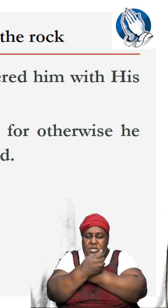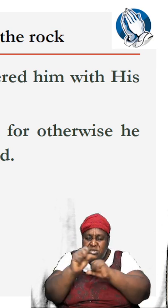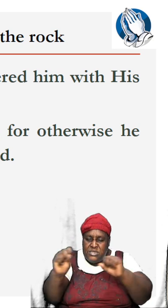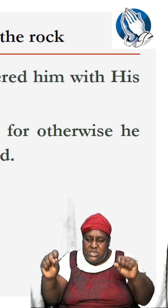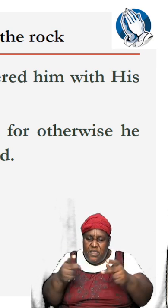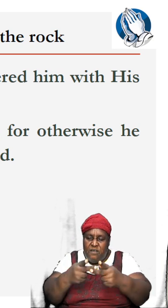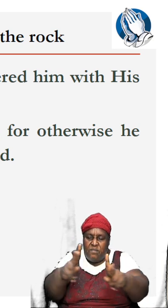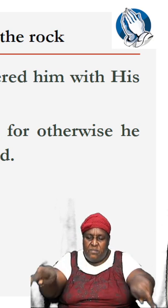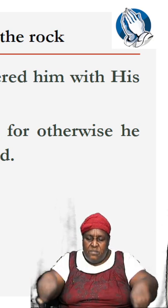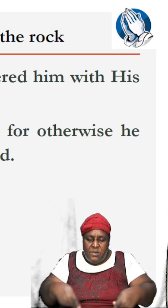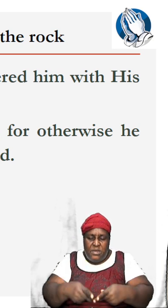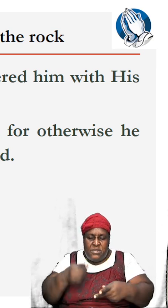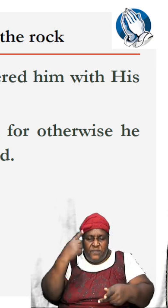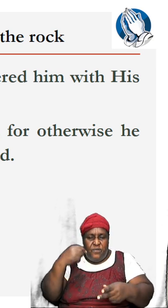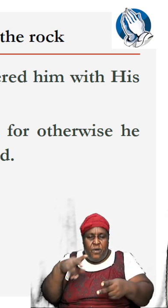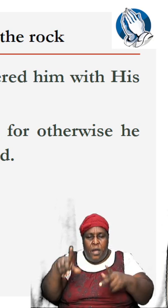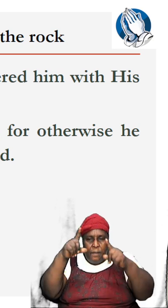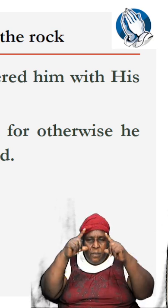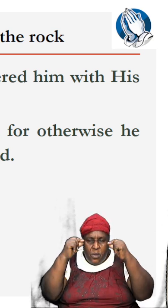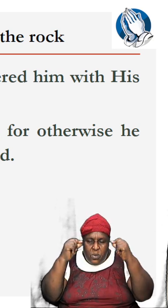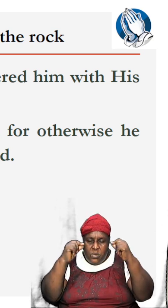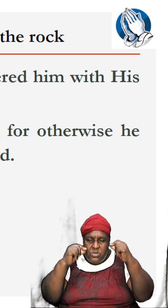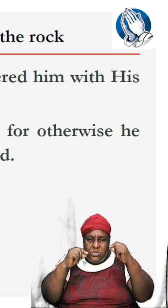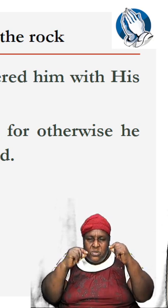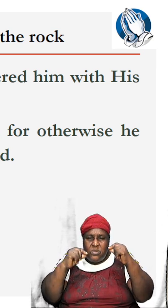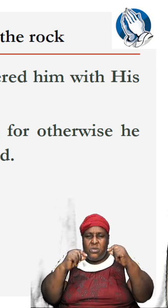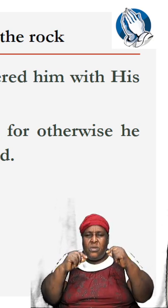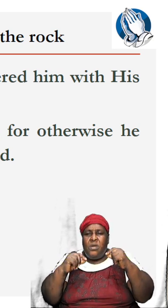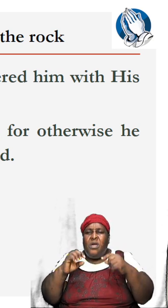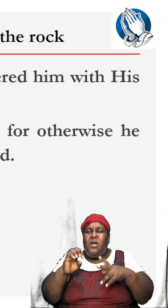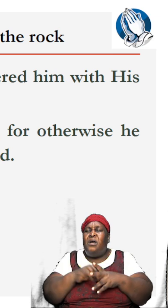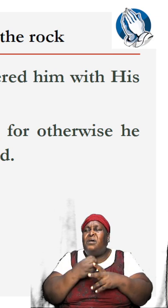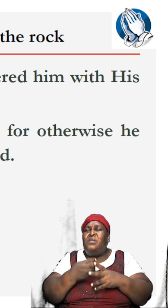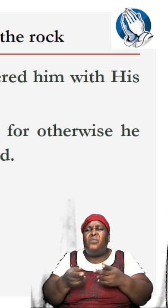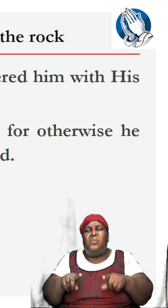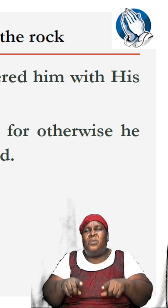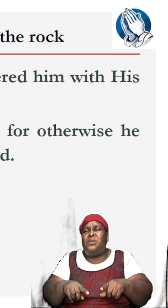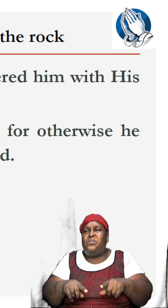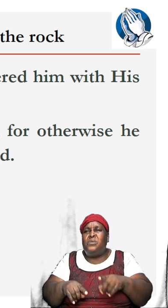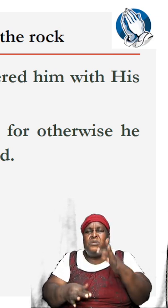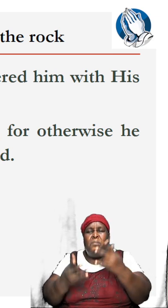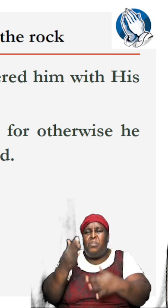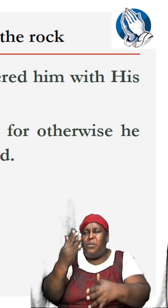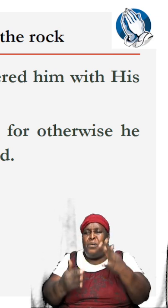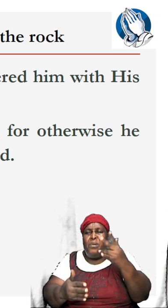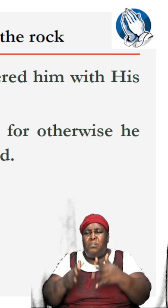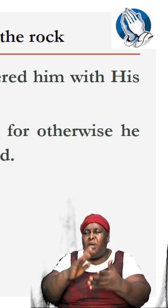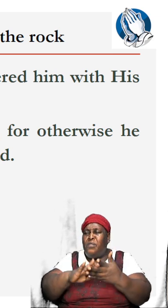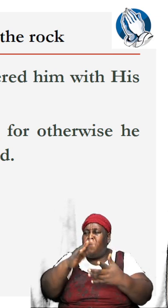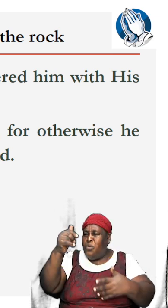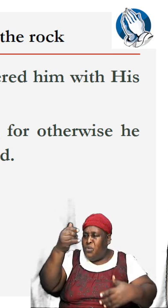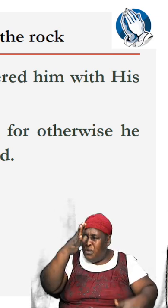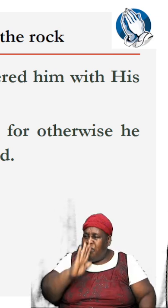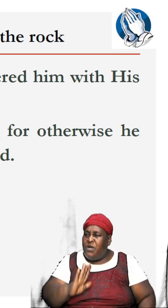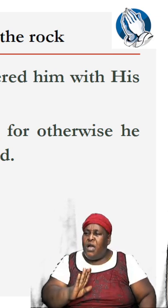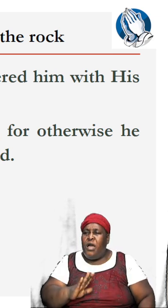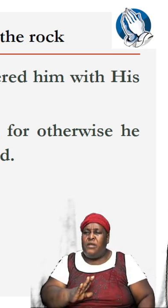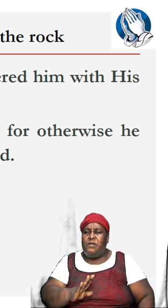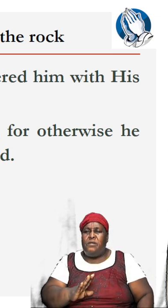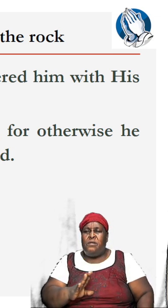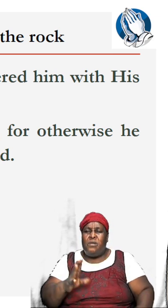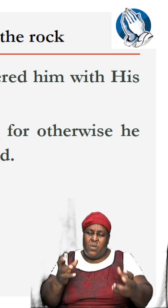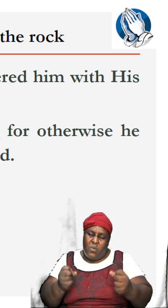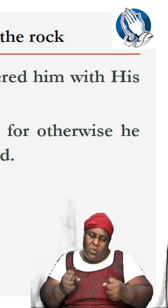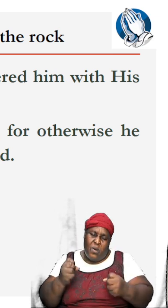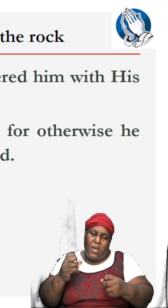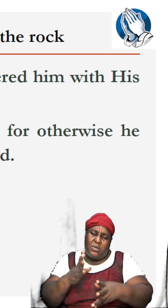for Moses, for otherwise he would have been consumed by the glory of God. In other words, we want to get into the presence